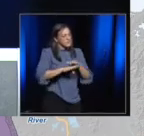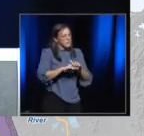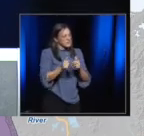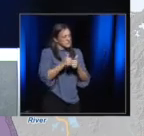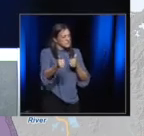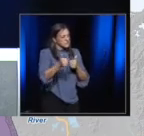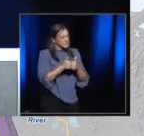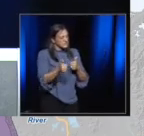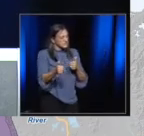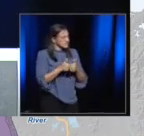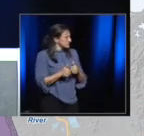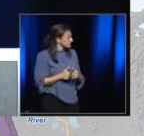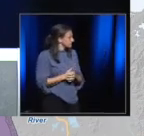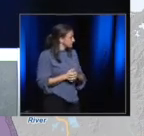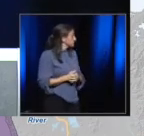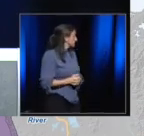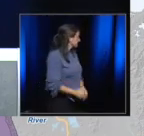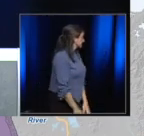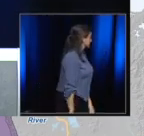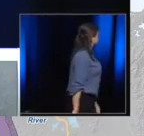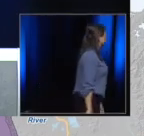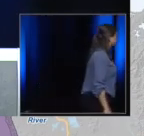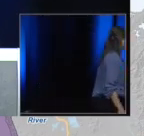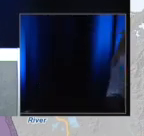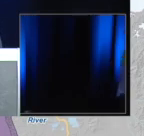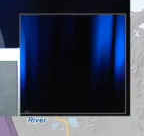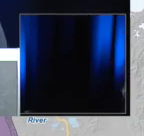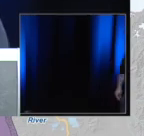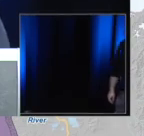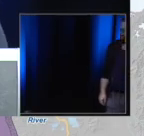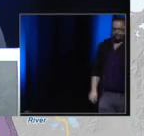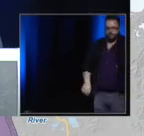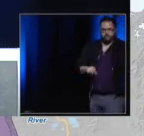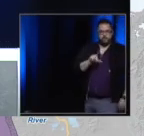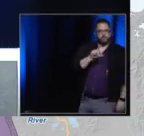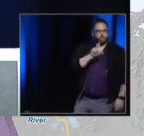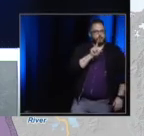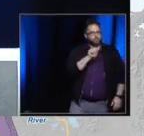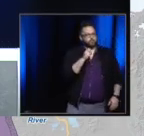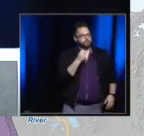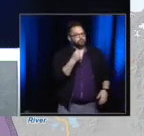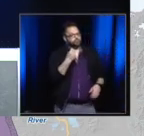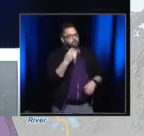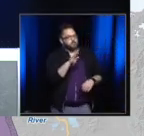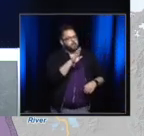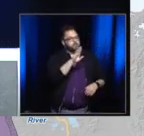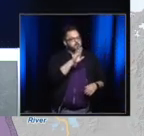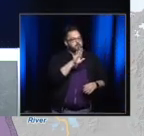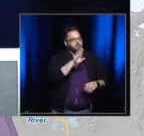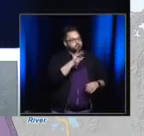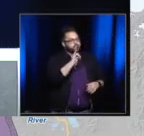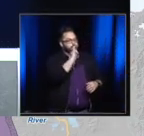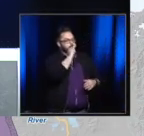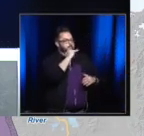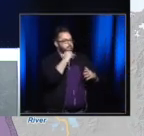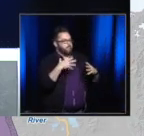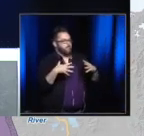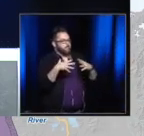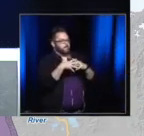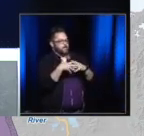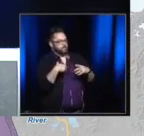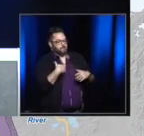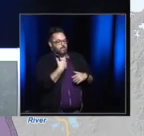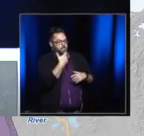have. In 2012, the bycatch incident of the Cephalorhynchus off Taranaki that I